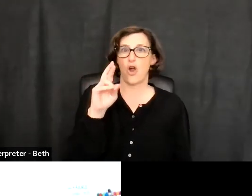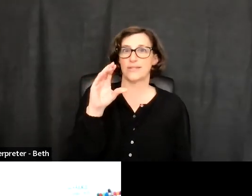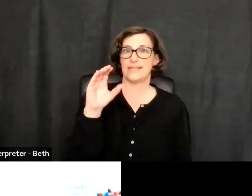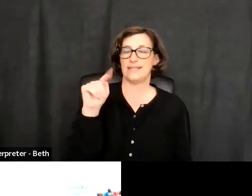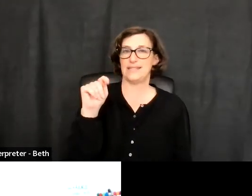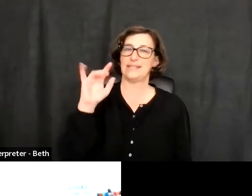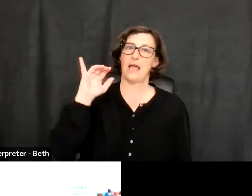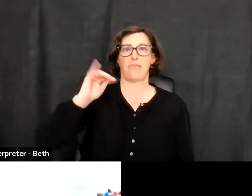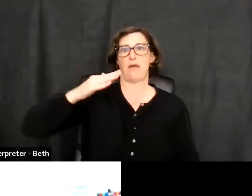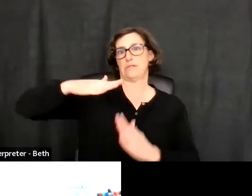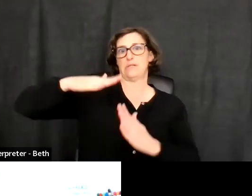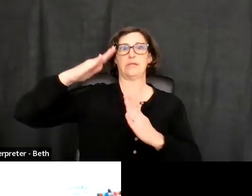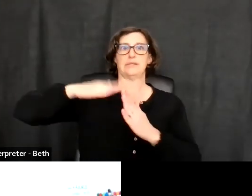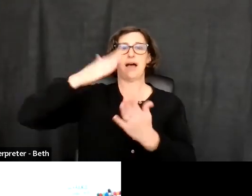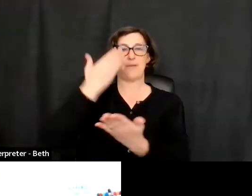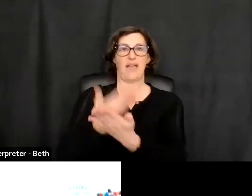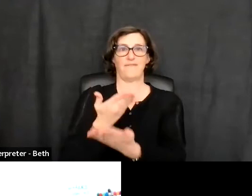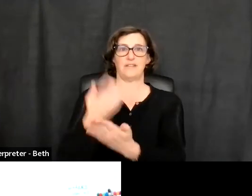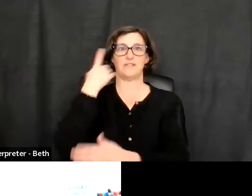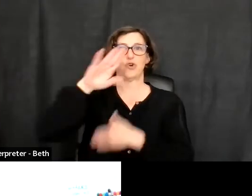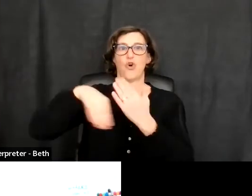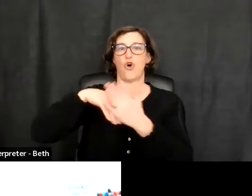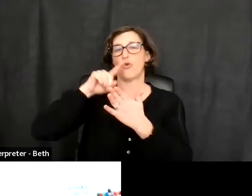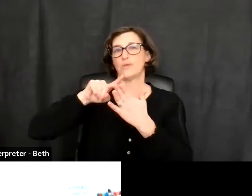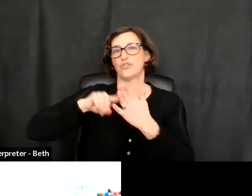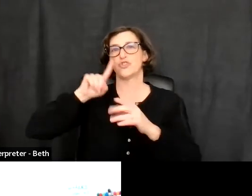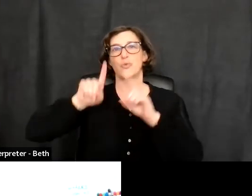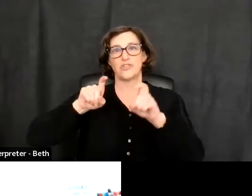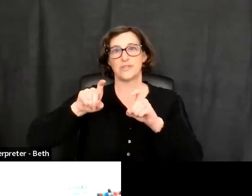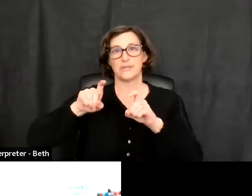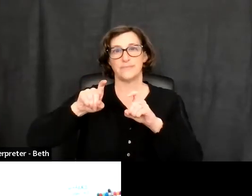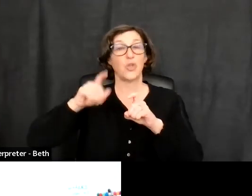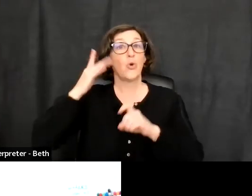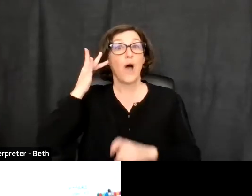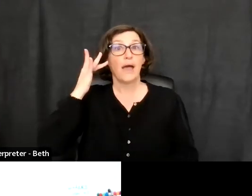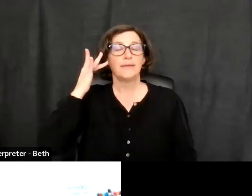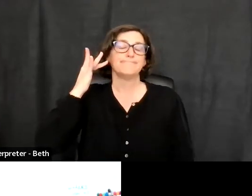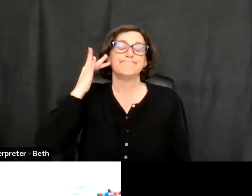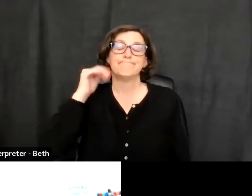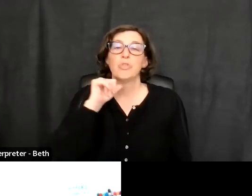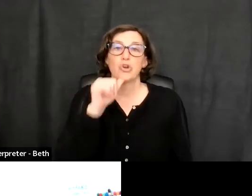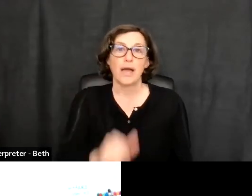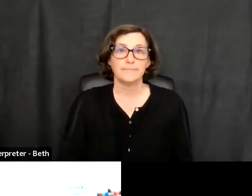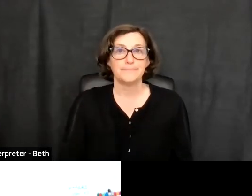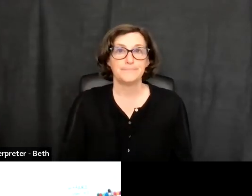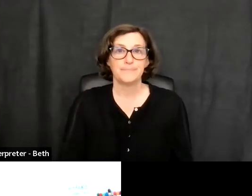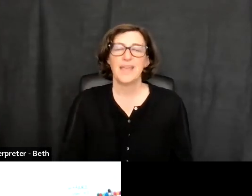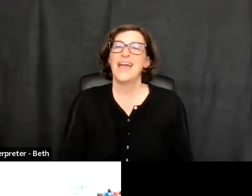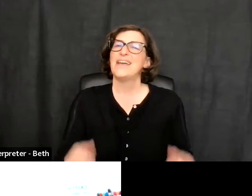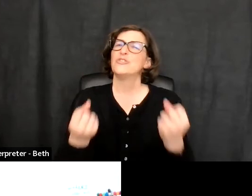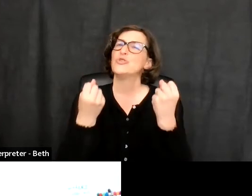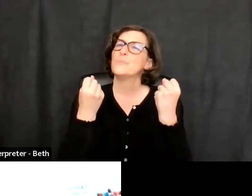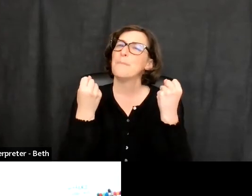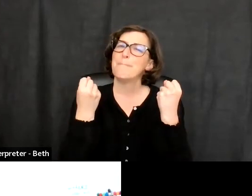gold standard of evidence for all research questions, because they're not. And there are lots of ways